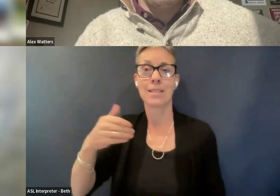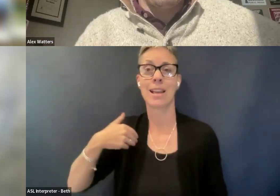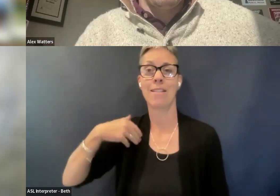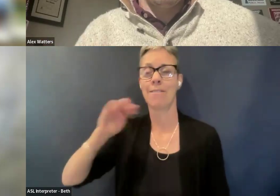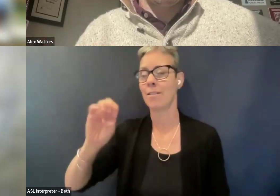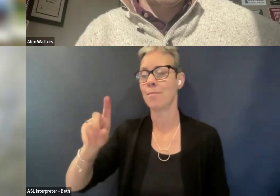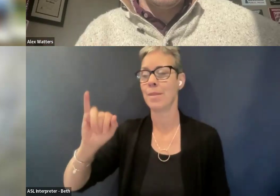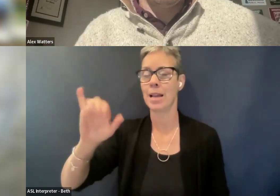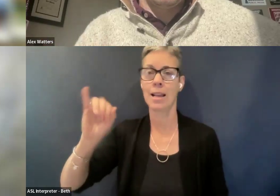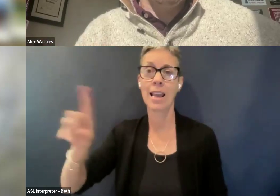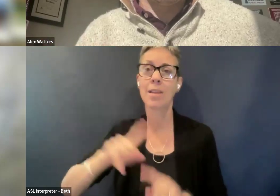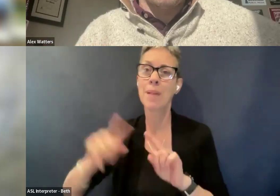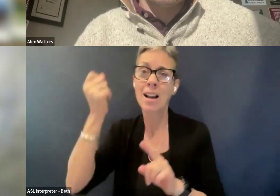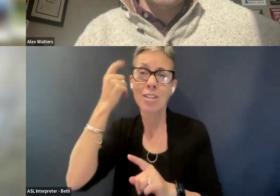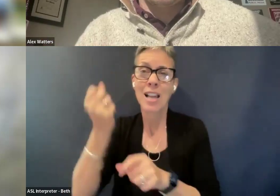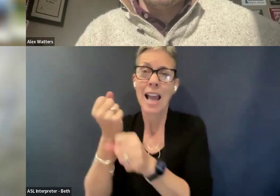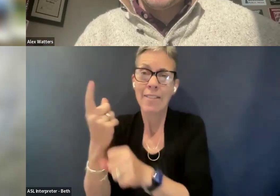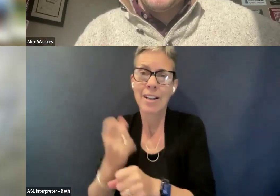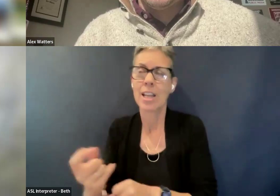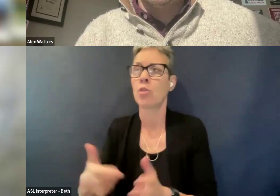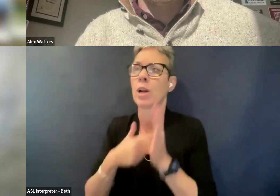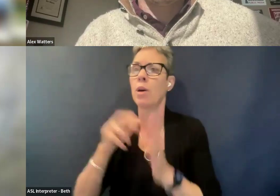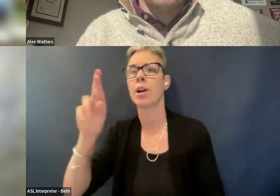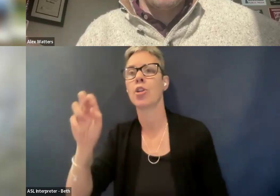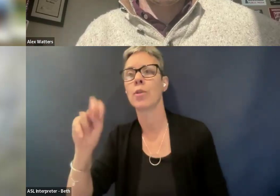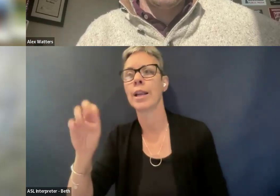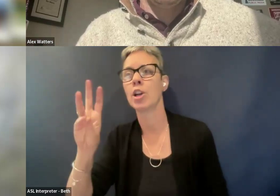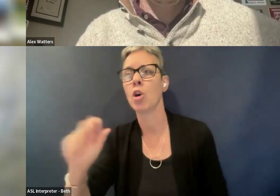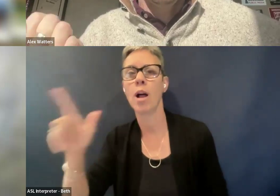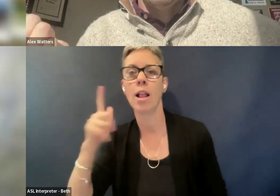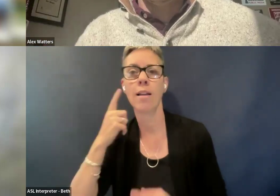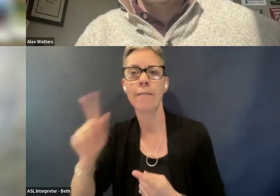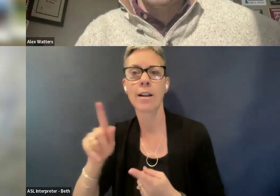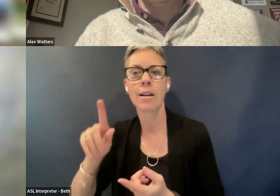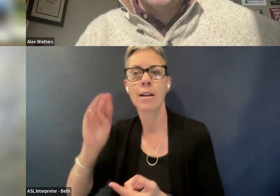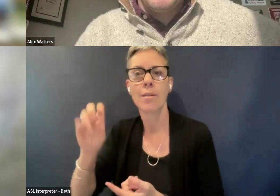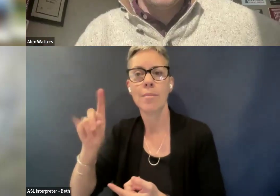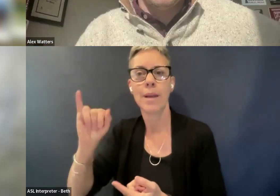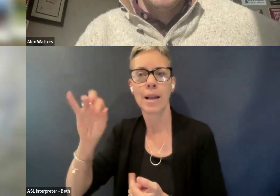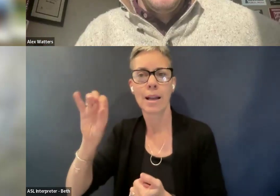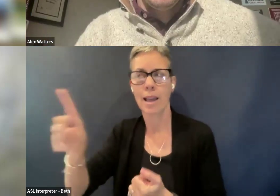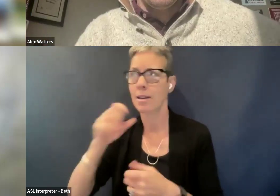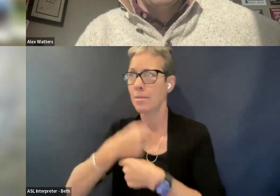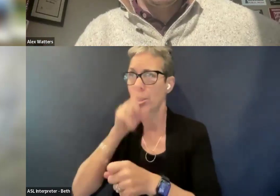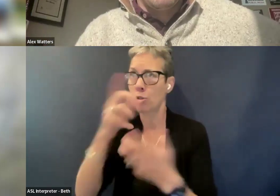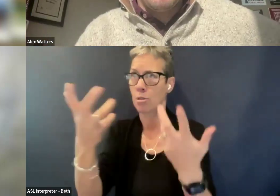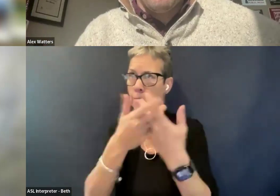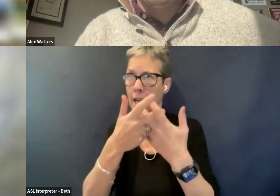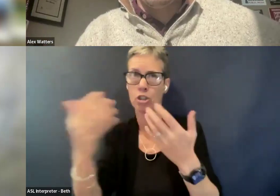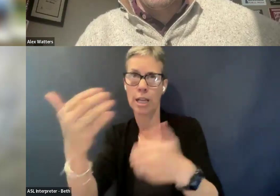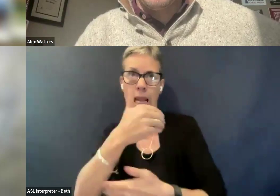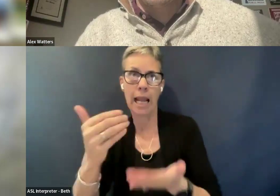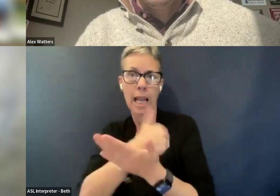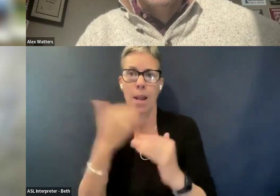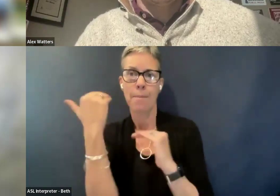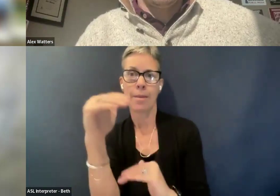year I have to go through the renewal process for Medicaid to make sure that I'm within my income limitations. And every year I